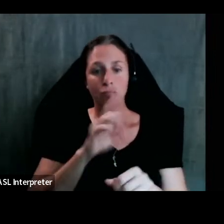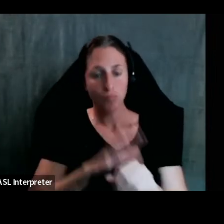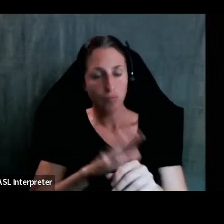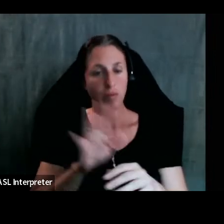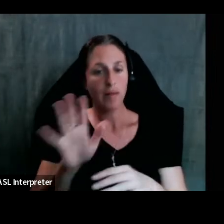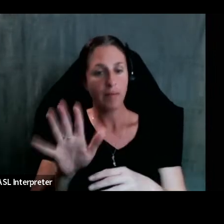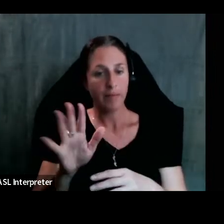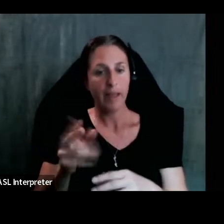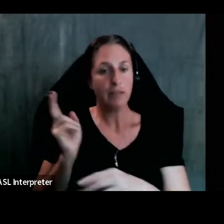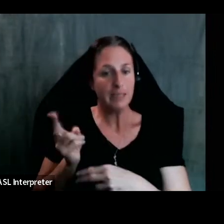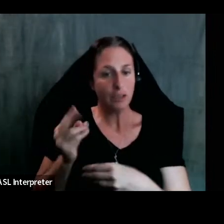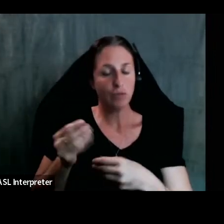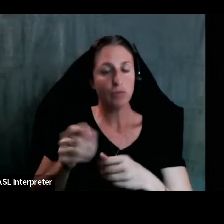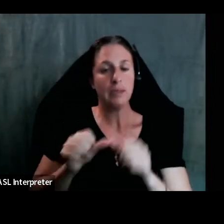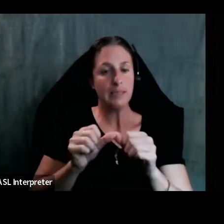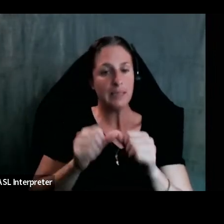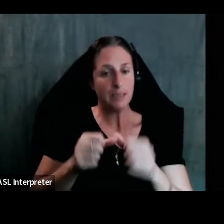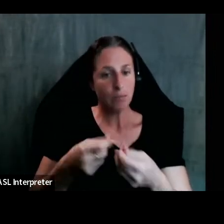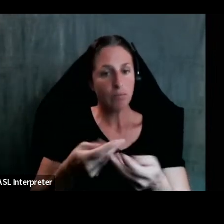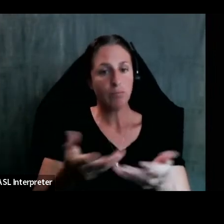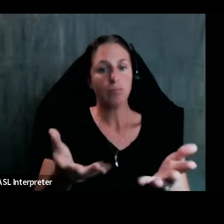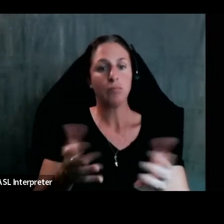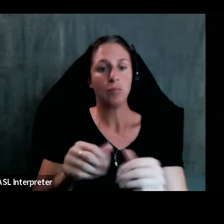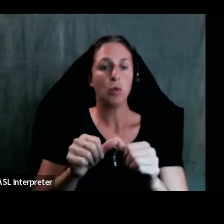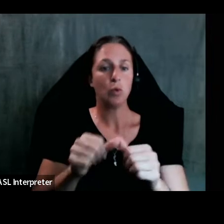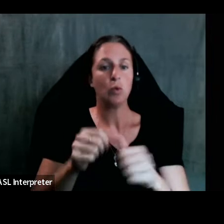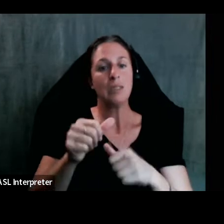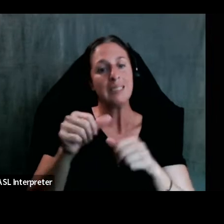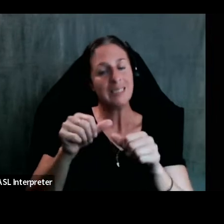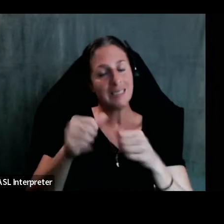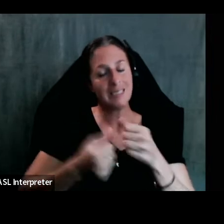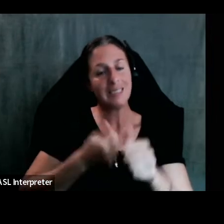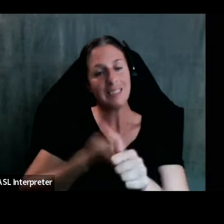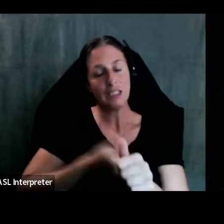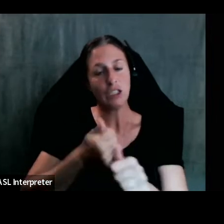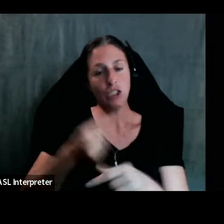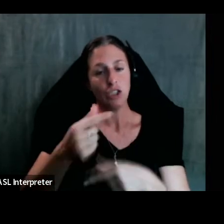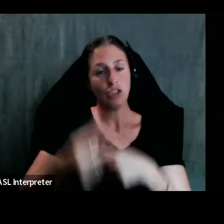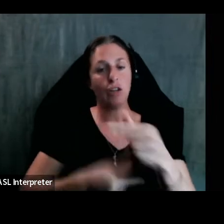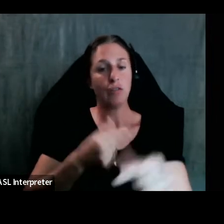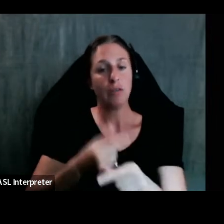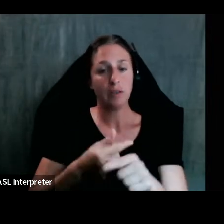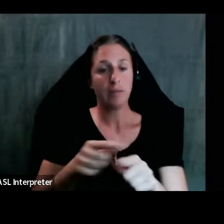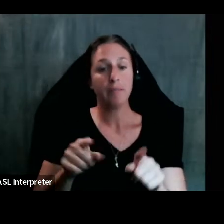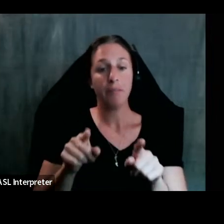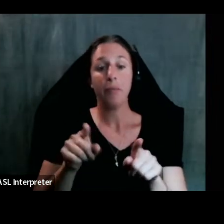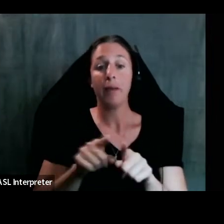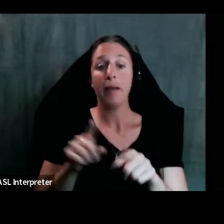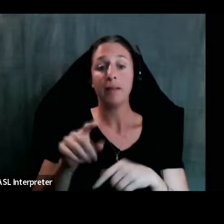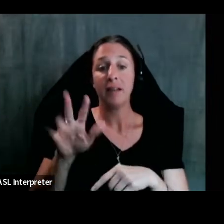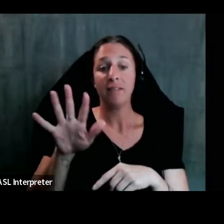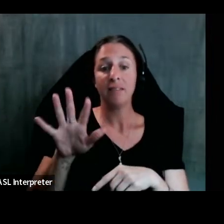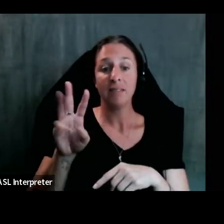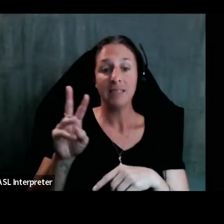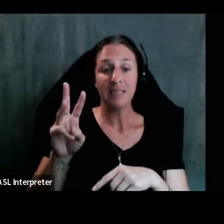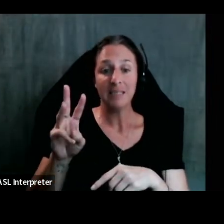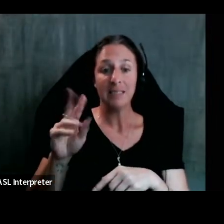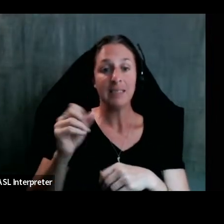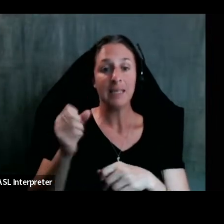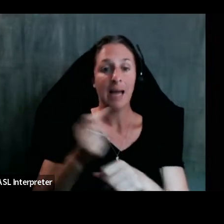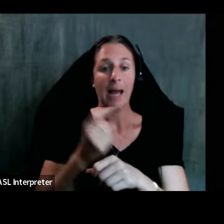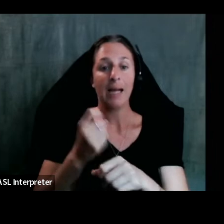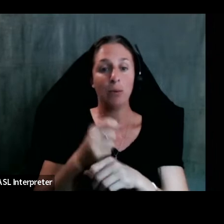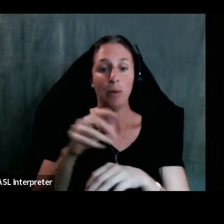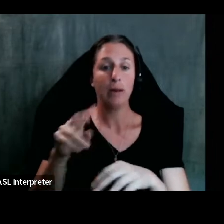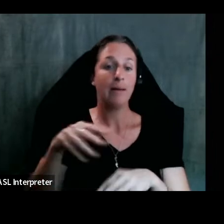contributions continue to thrive with each passing generation. And whereas the 56th Annual Native American Day was celebrated at